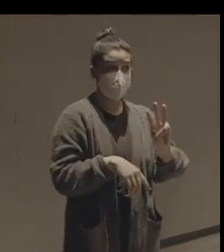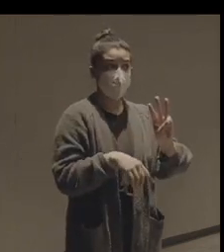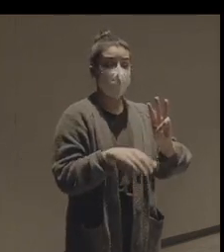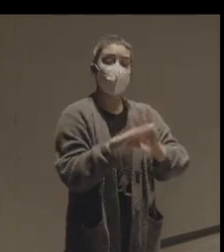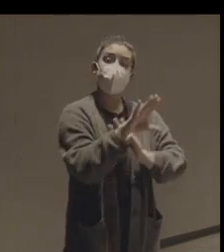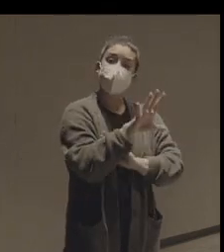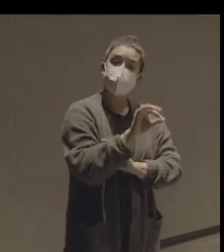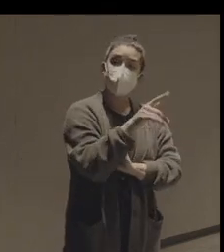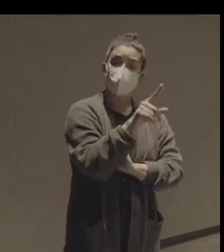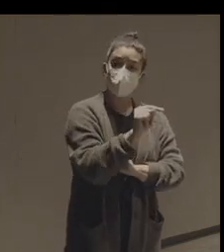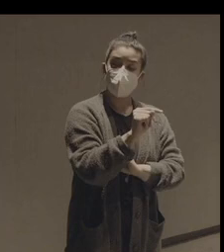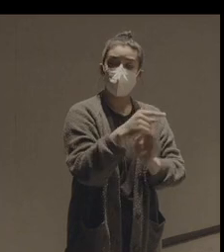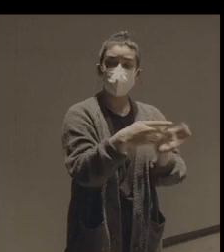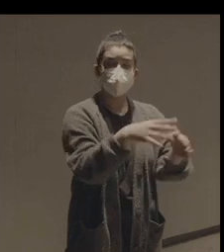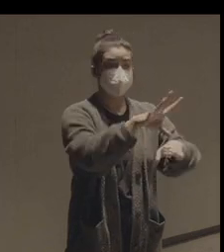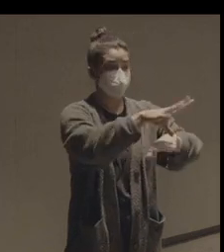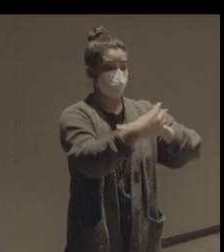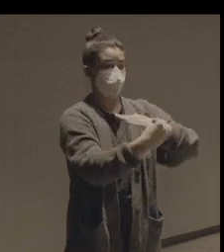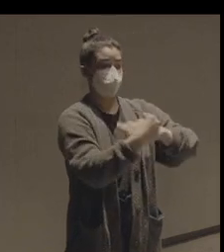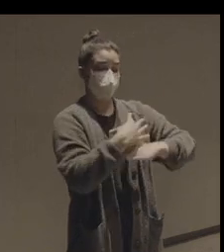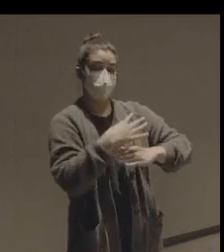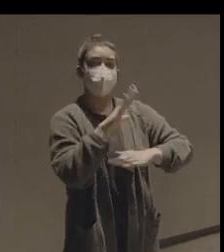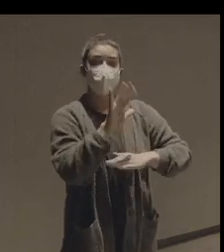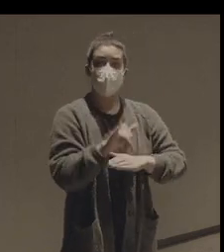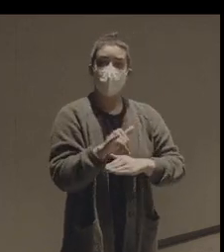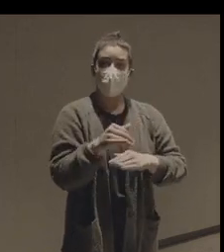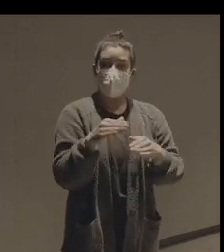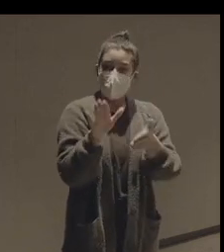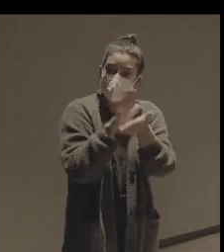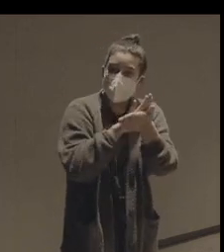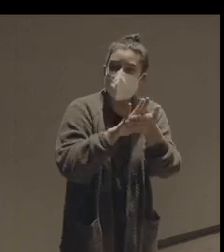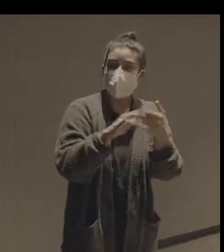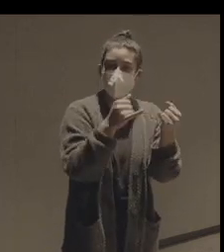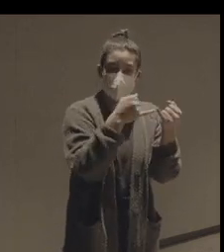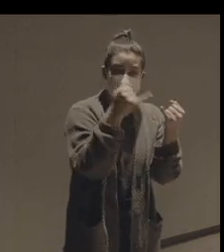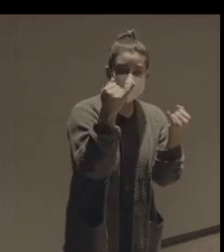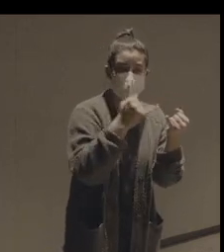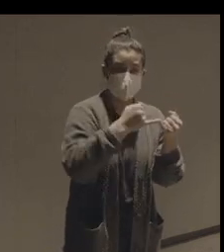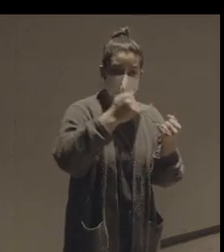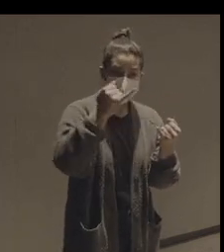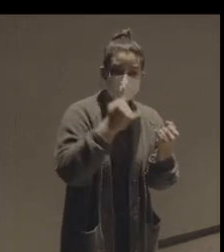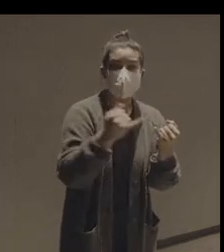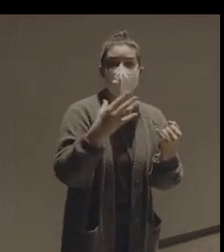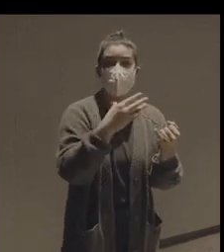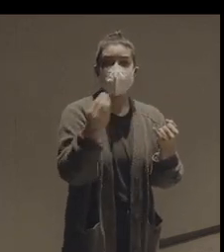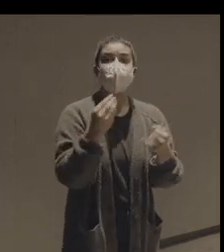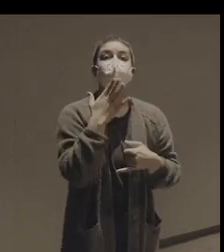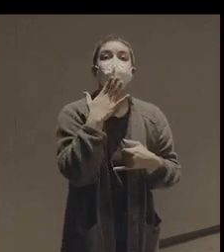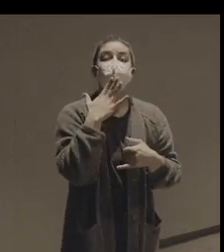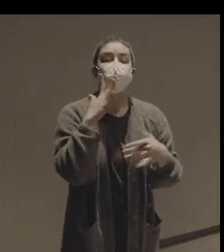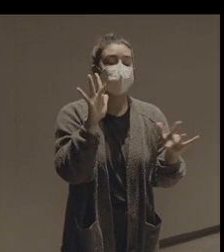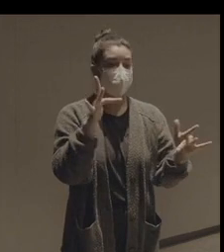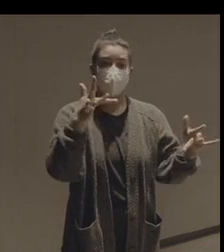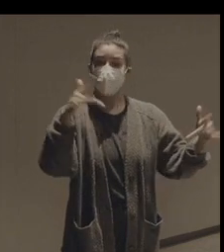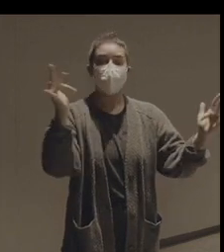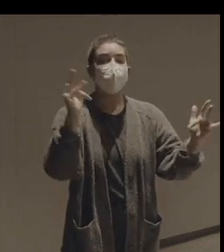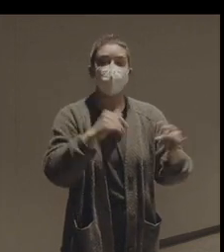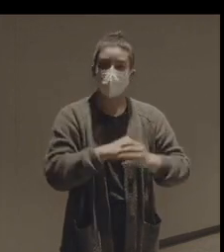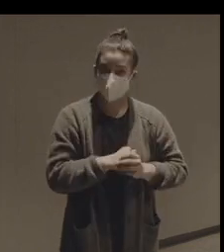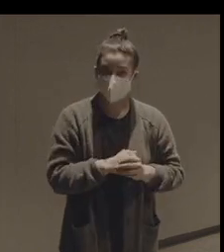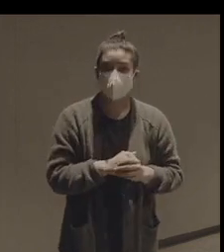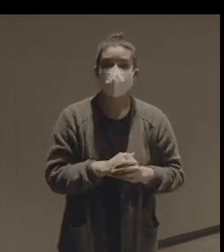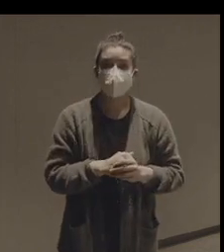pristine, reflective, or translucent surfaces, and often the use of bright, seductive colors, and, as mentioned